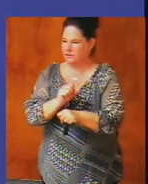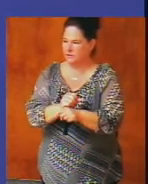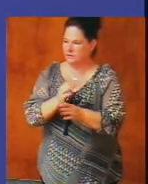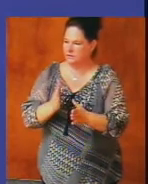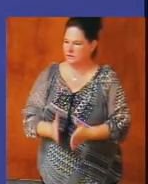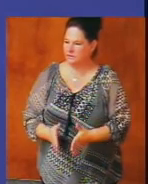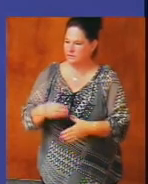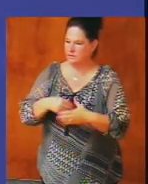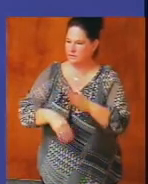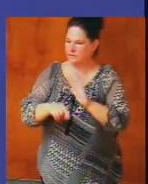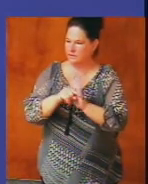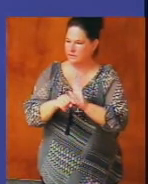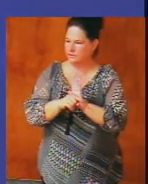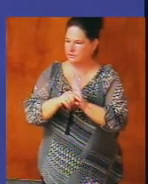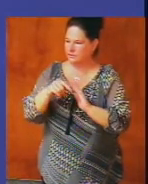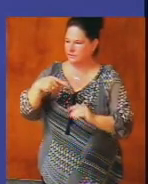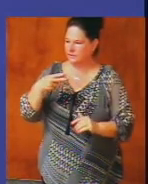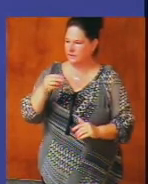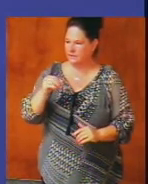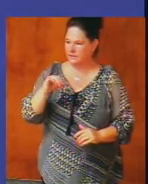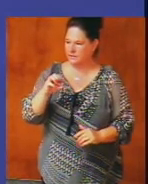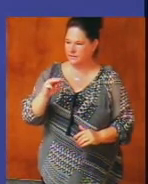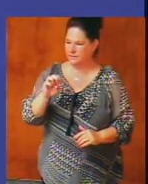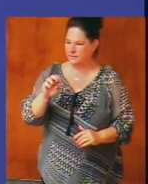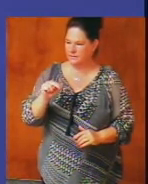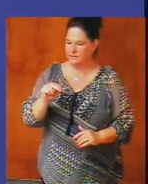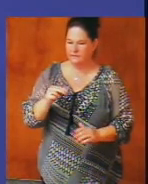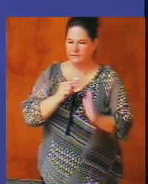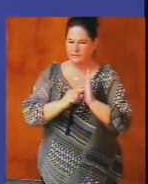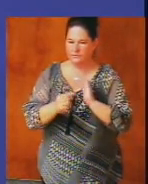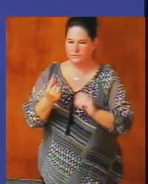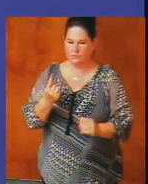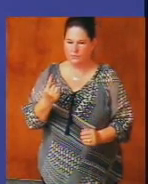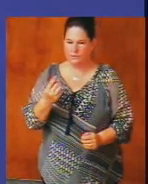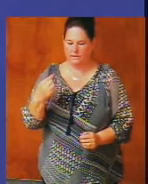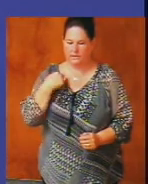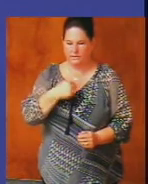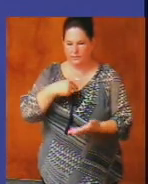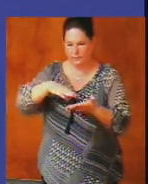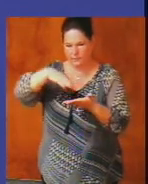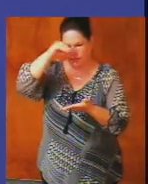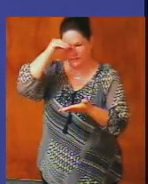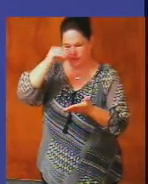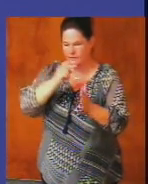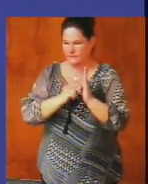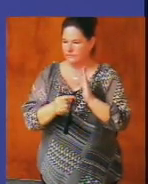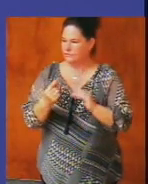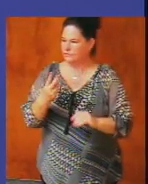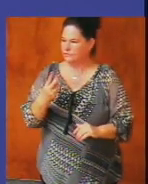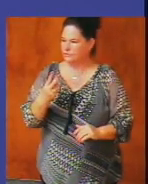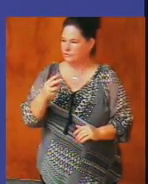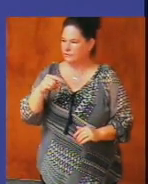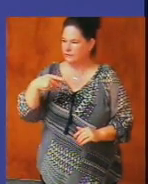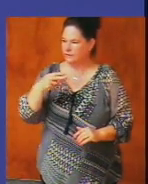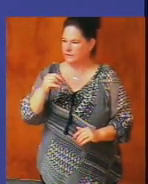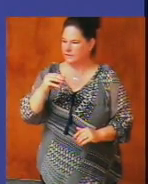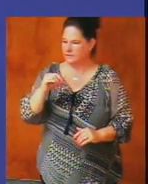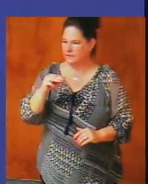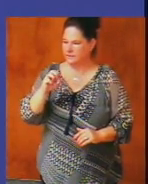the gospel in Philemon verse 1, and we learn in verse 2 of